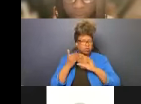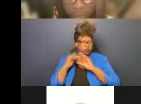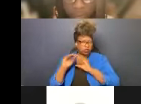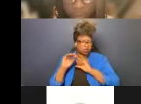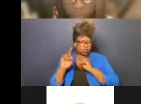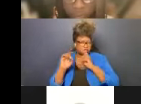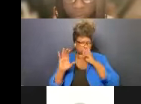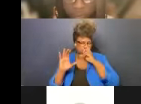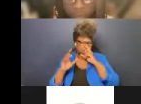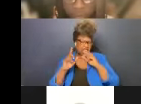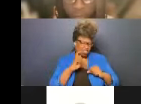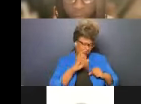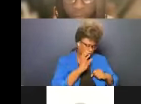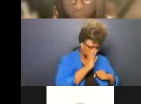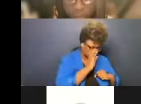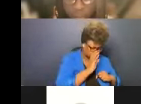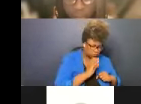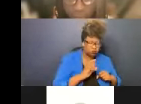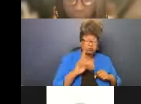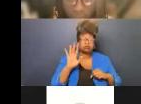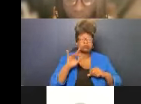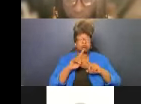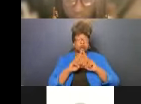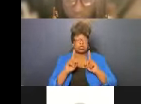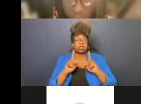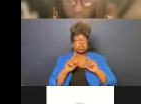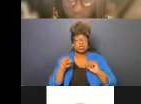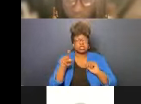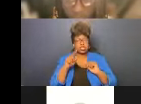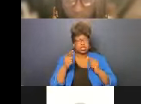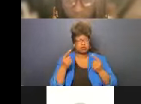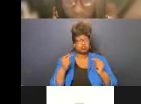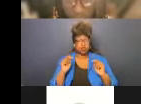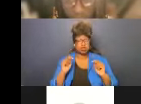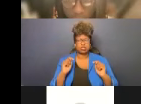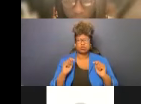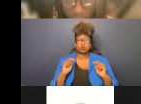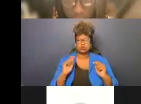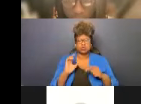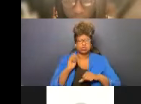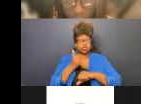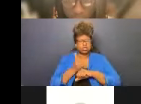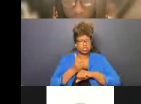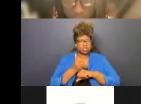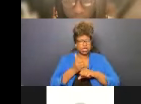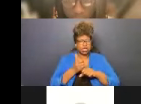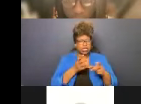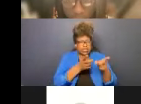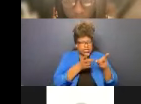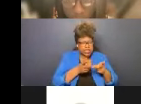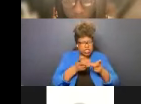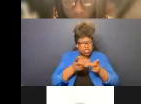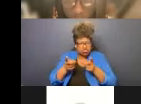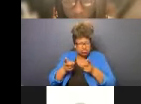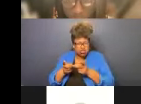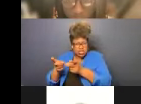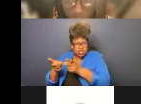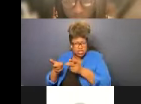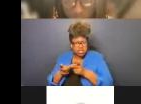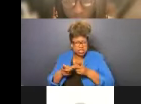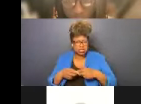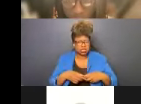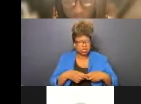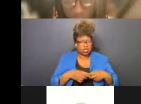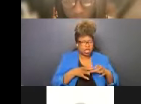have to fish it out. But they were basically trying to create districts in municipalities where